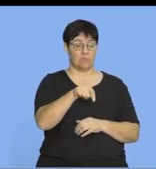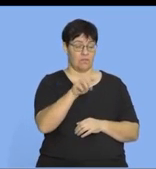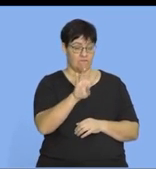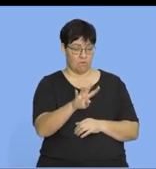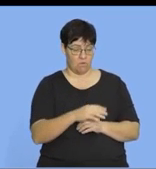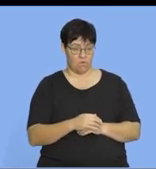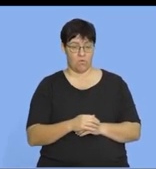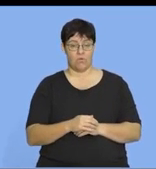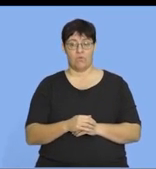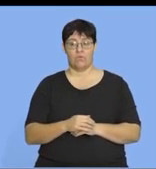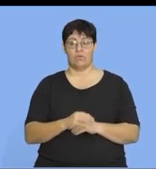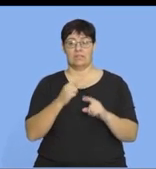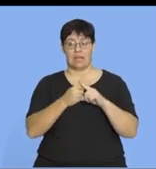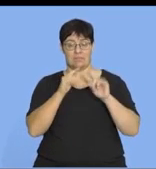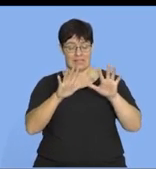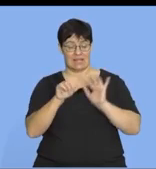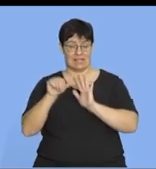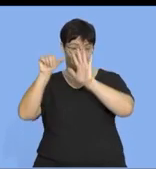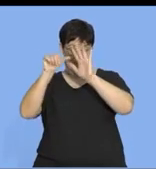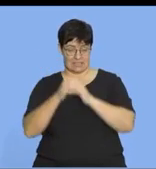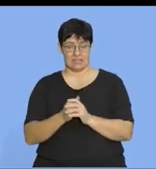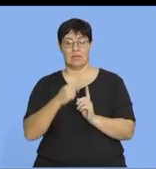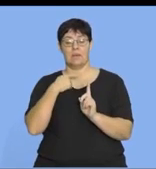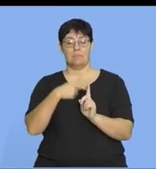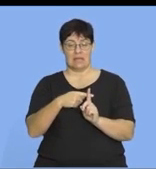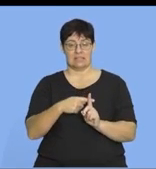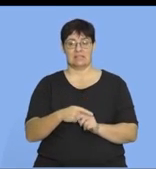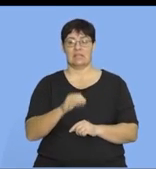6.4 to the 6 plus